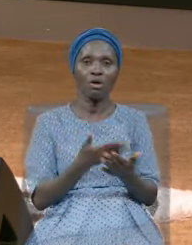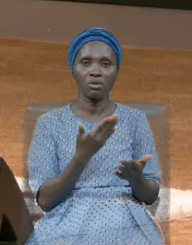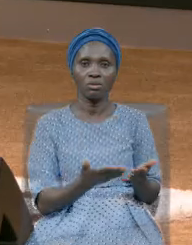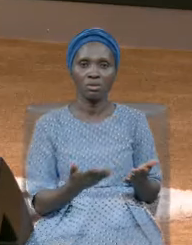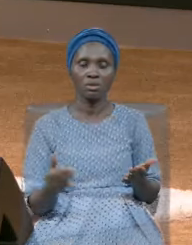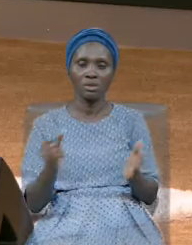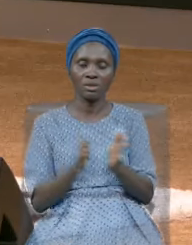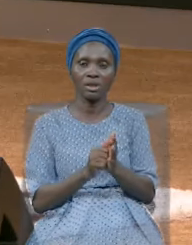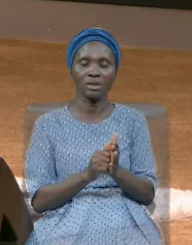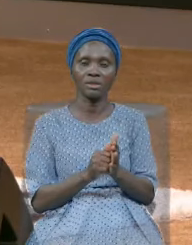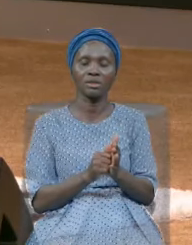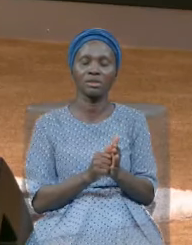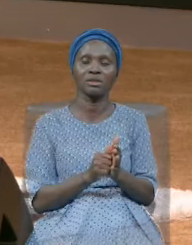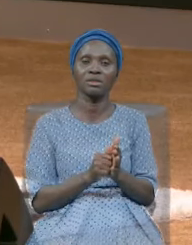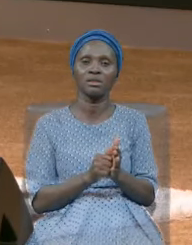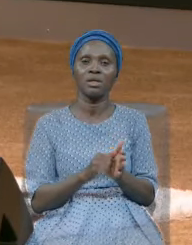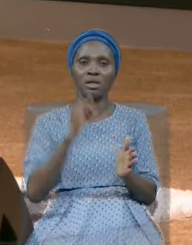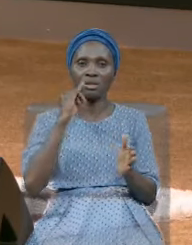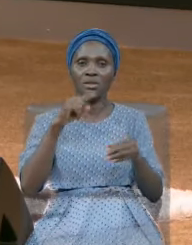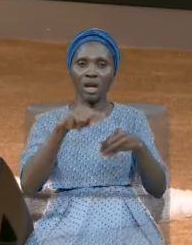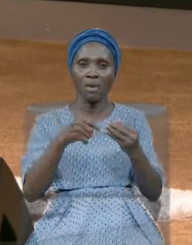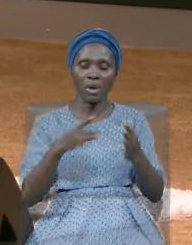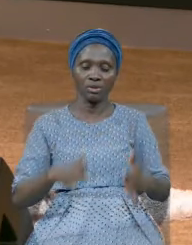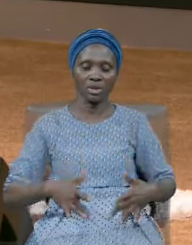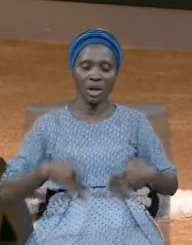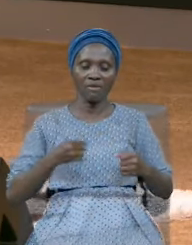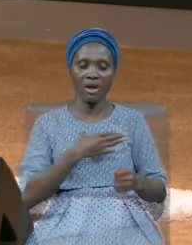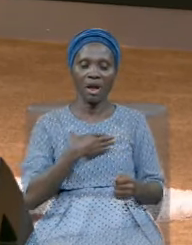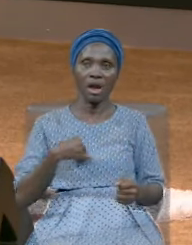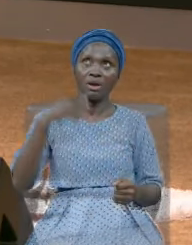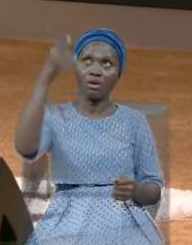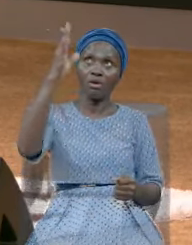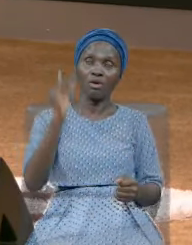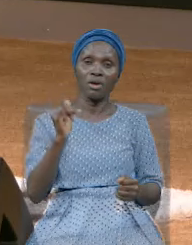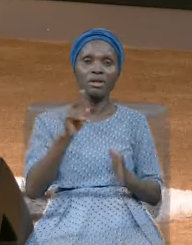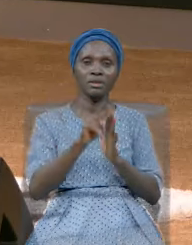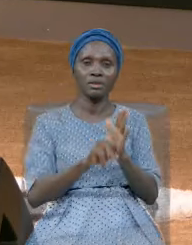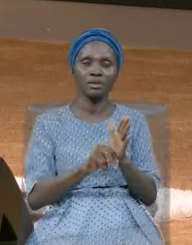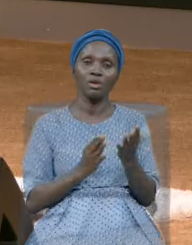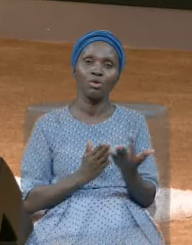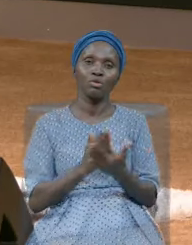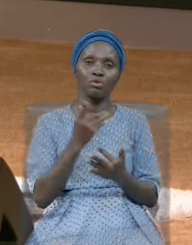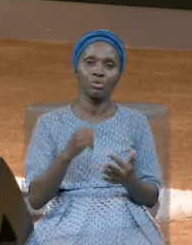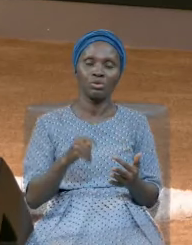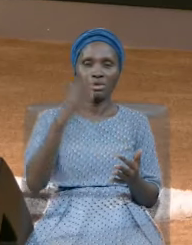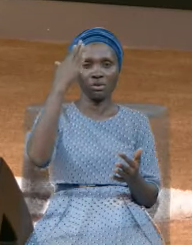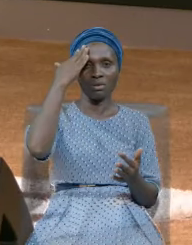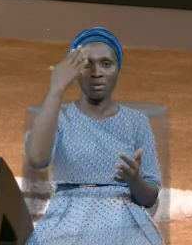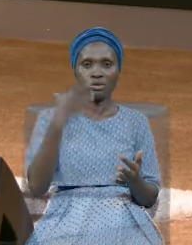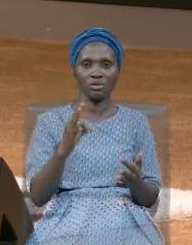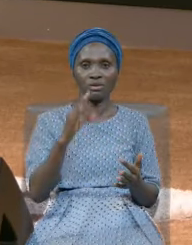that pertain unto life and godliness through the knowledge of